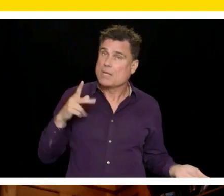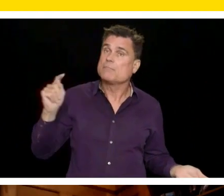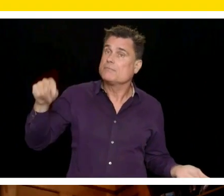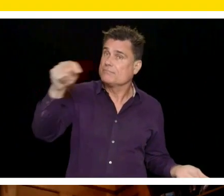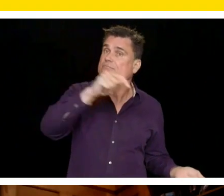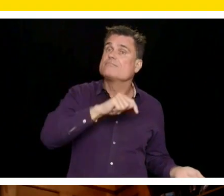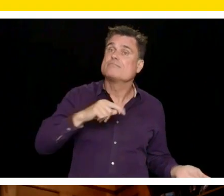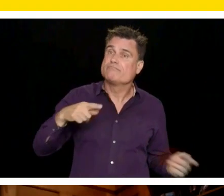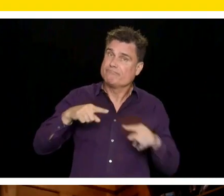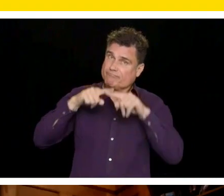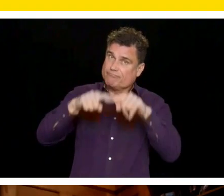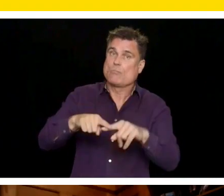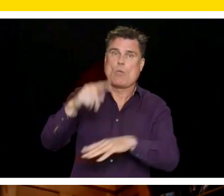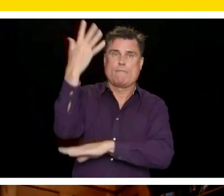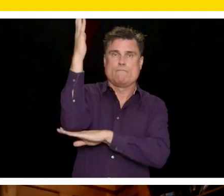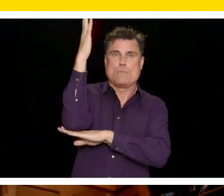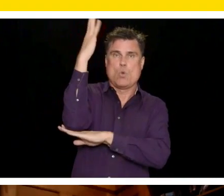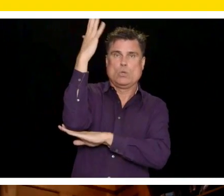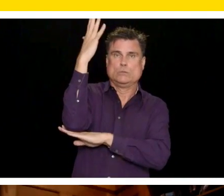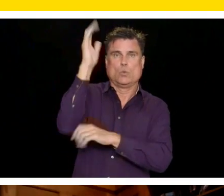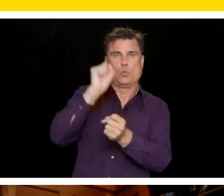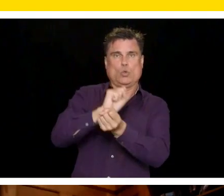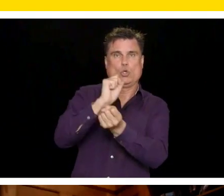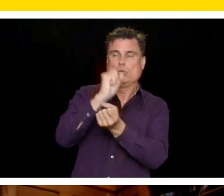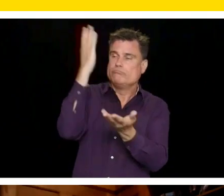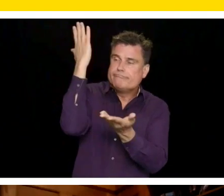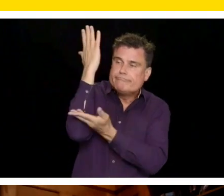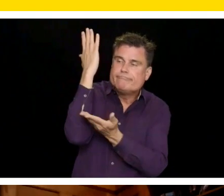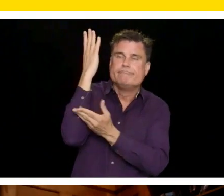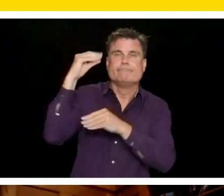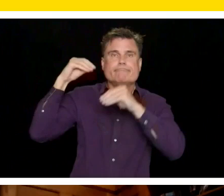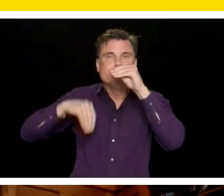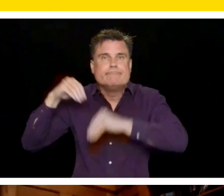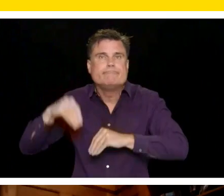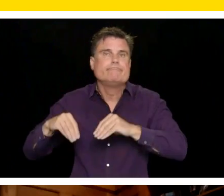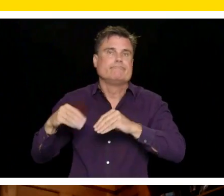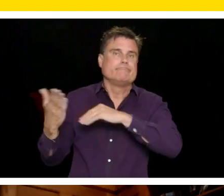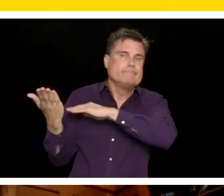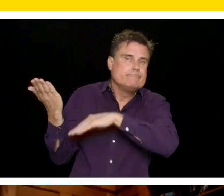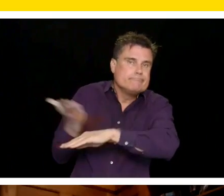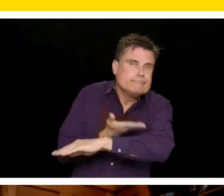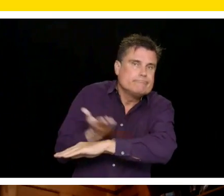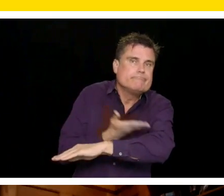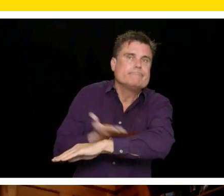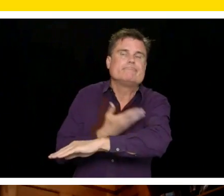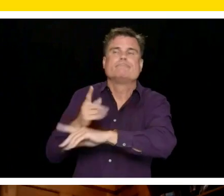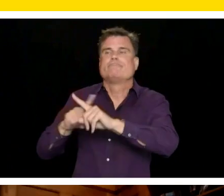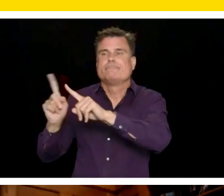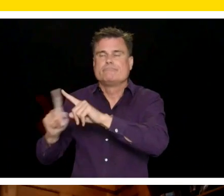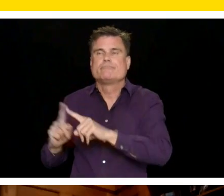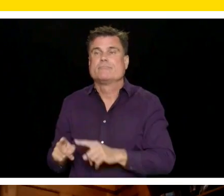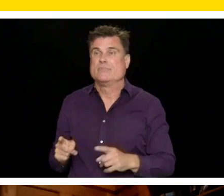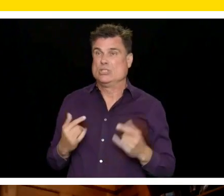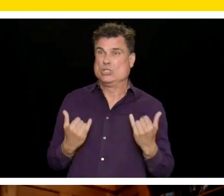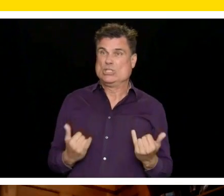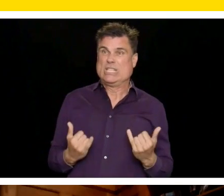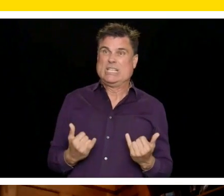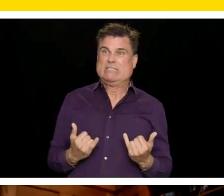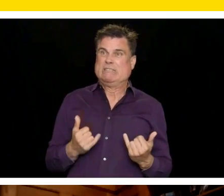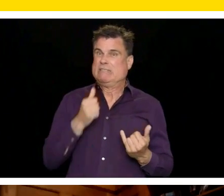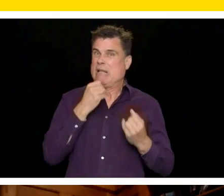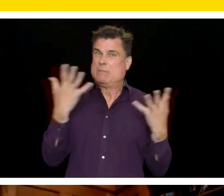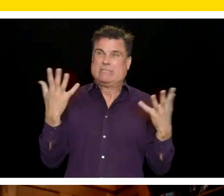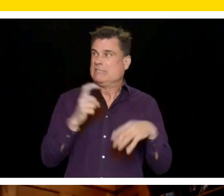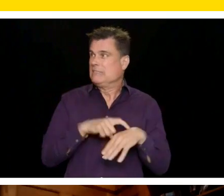And unfortunately, we don't have a whole lot of time to go into all the detail in terms of forest management, what we need to be doing, and what our government has